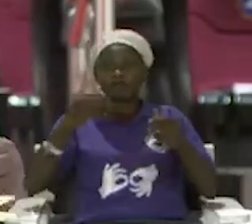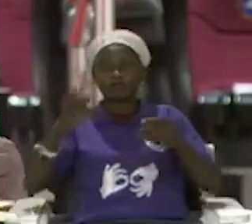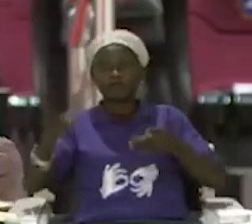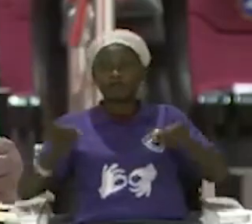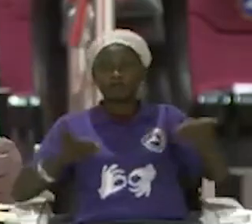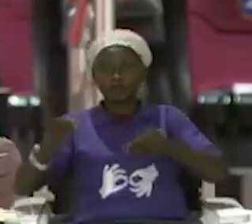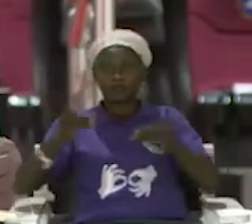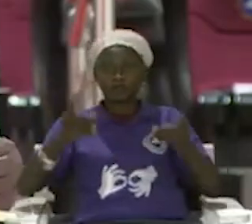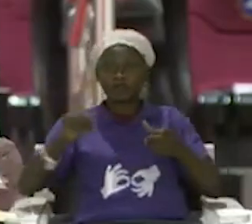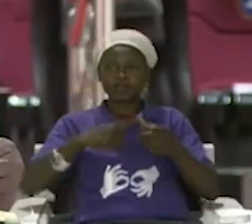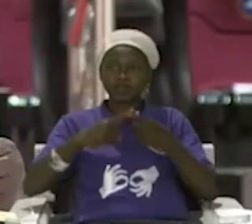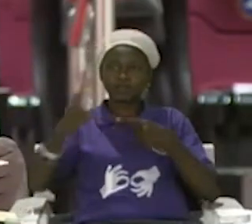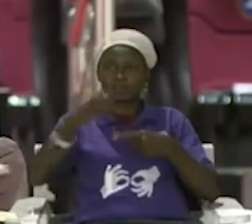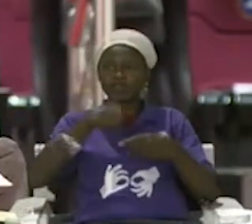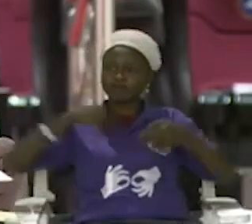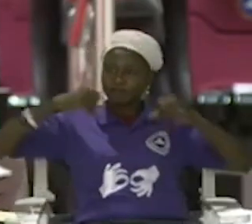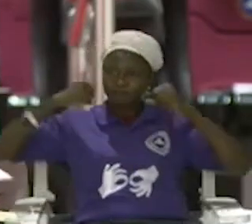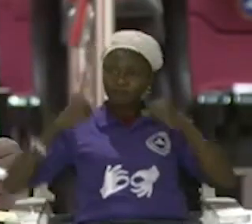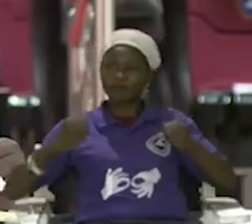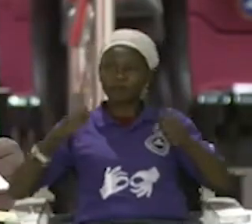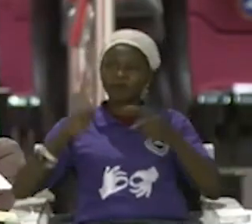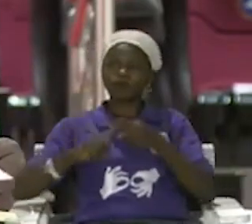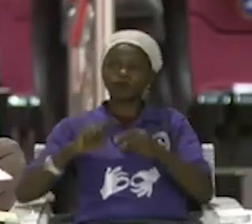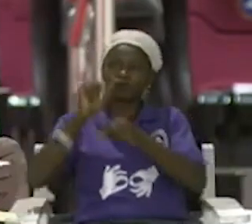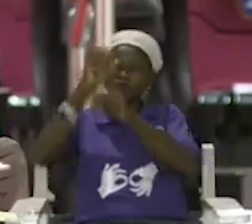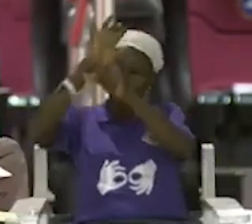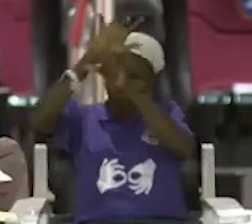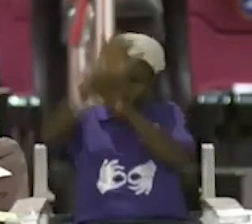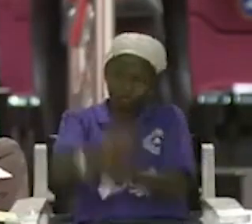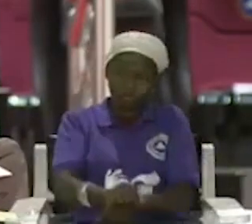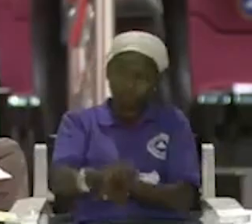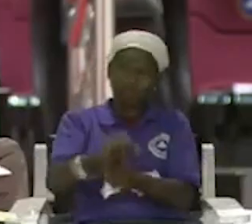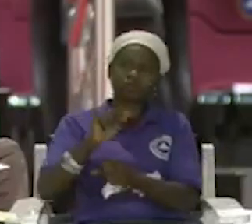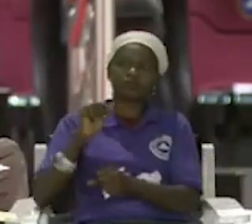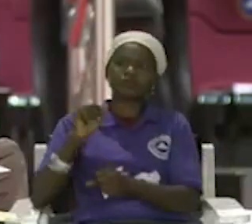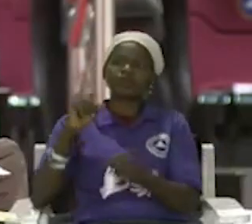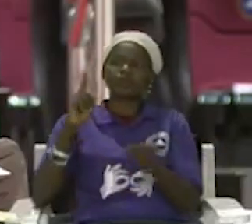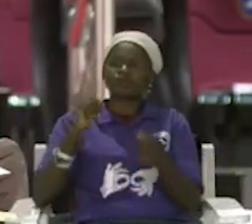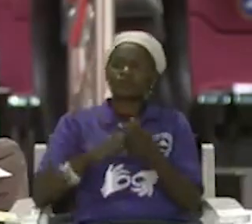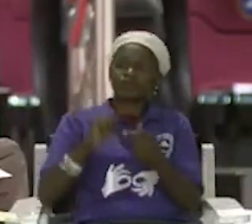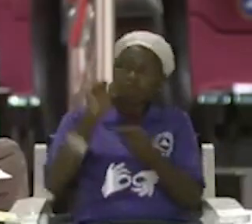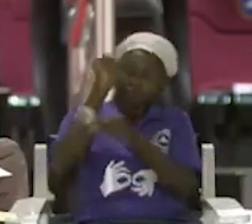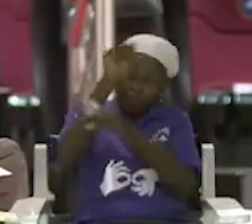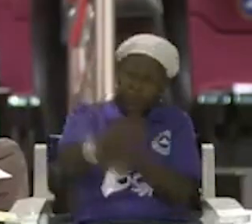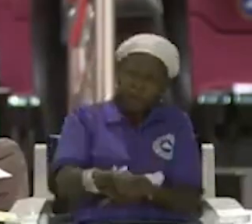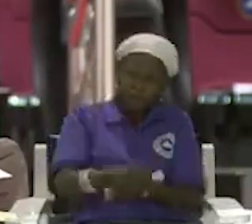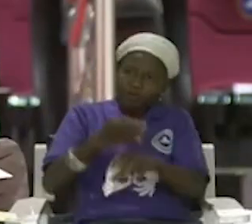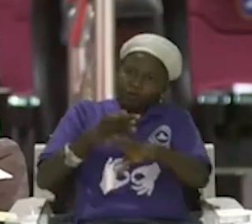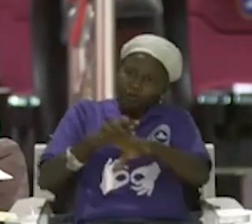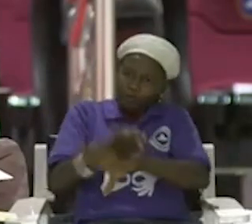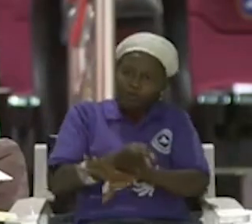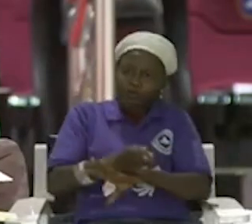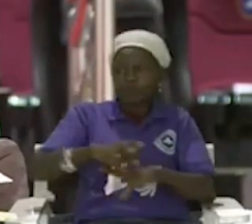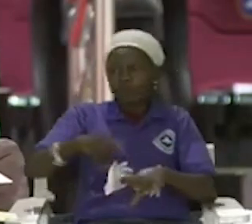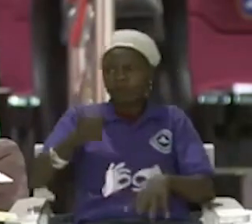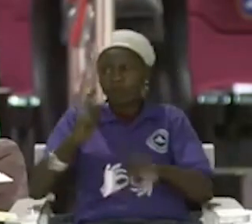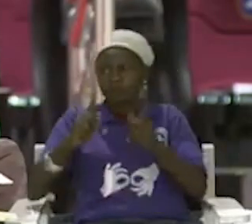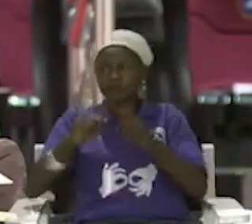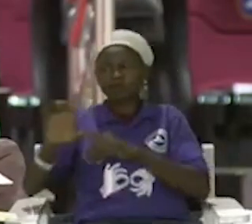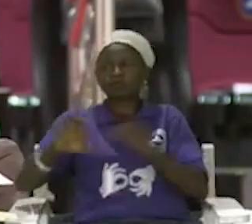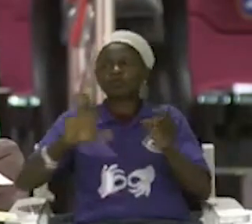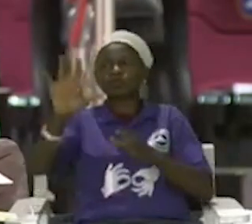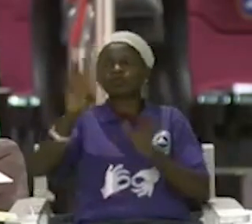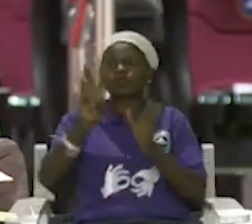you have the power to subdue, to compel others to do your will.